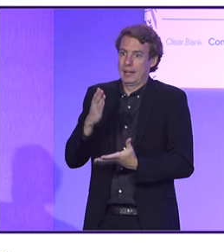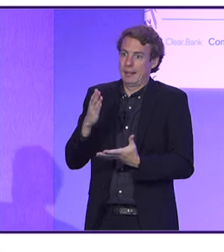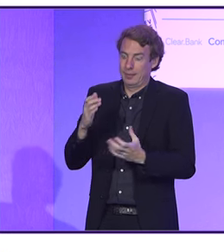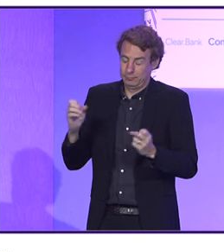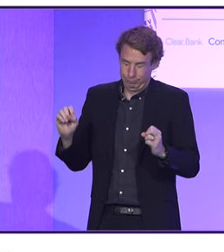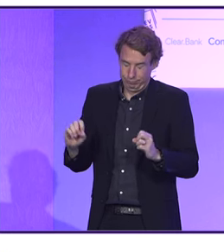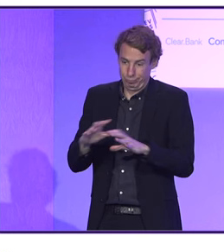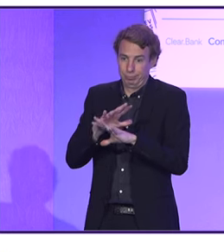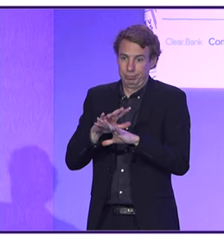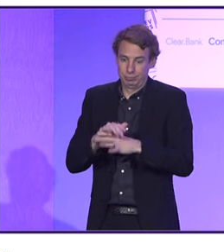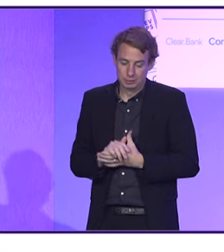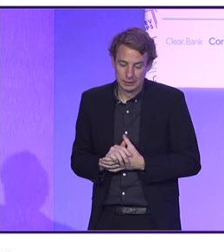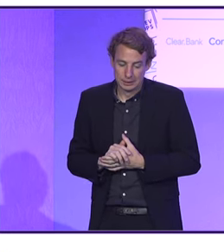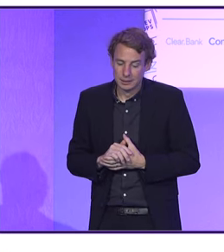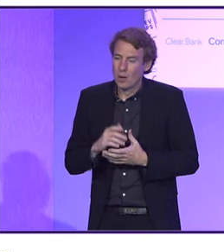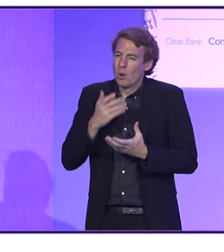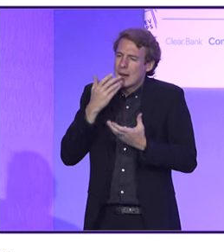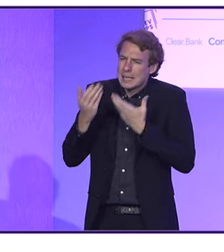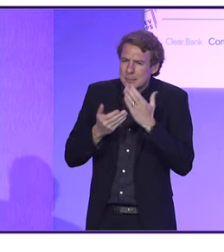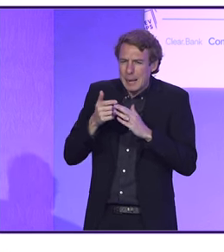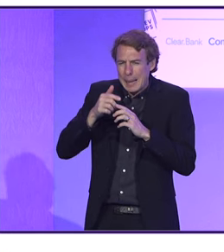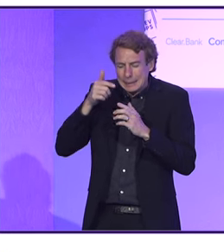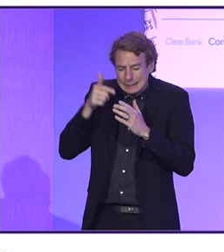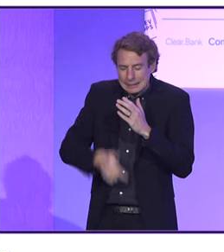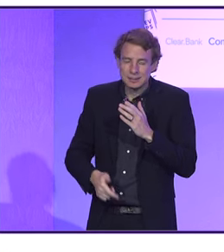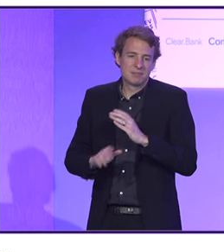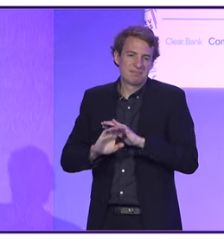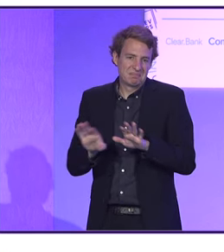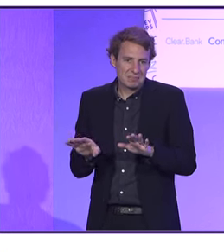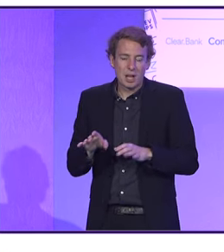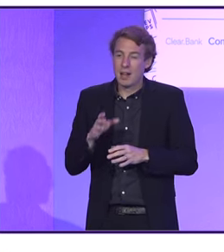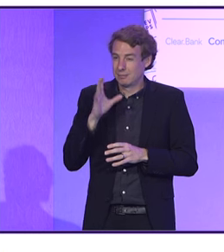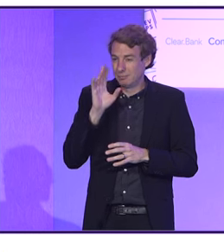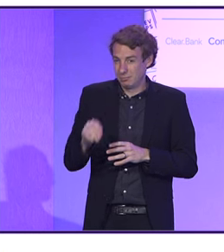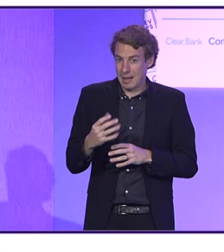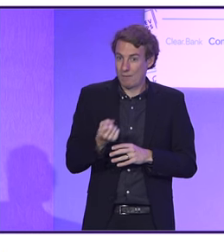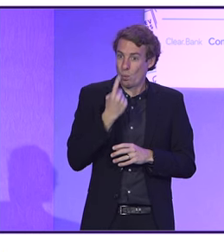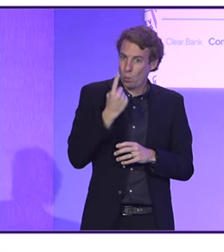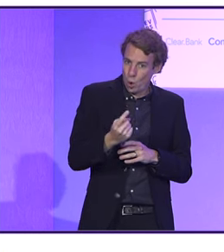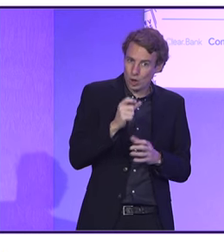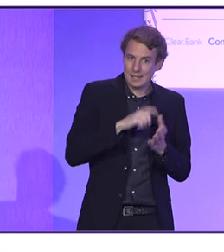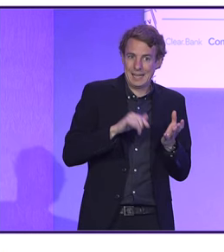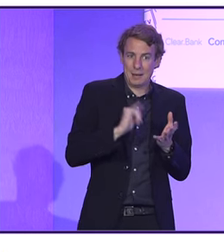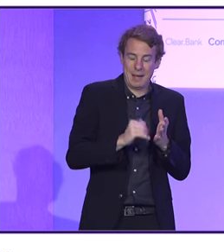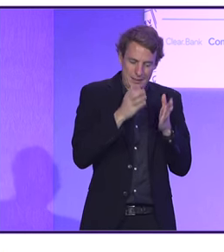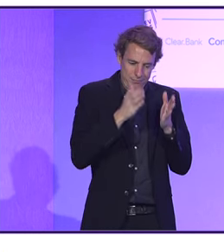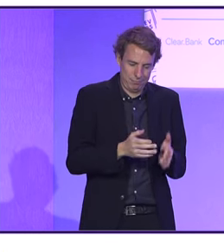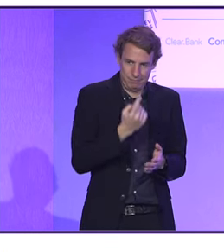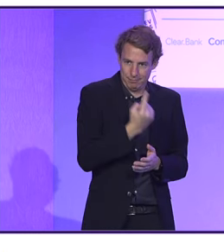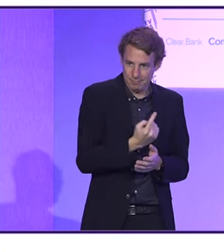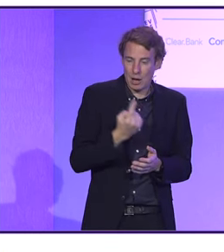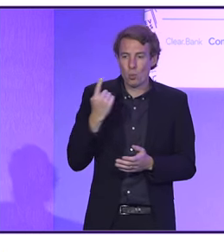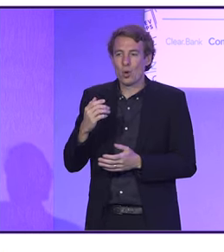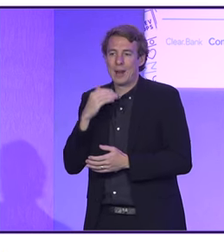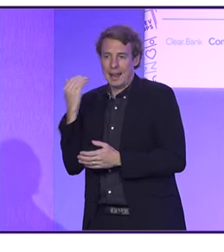into like how all of this stuff works, but within here, there is at least one monolithic CMS, and there is at least one headless CMS, and there